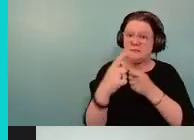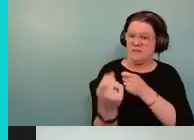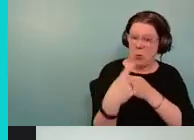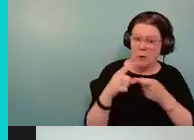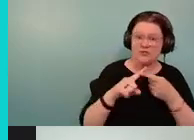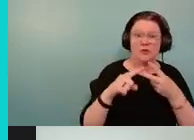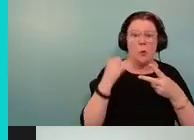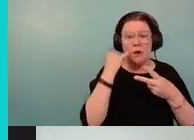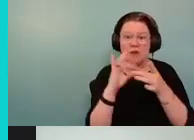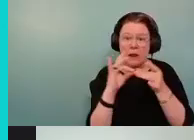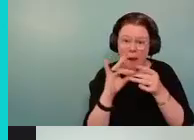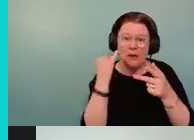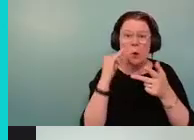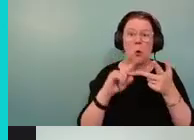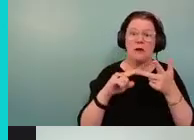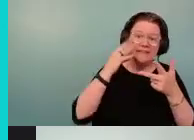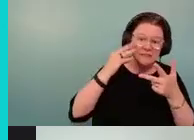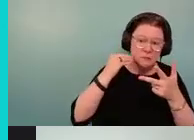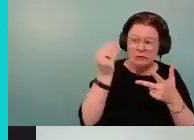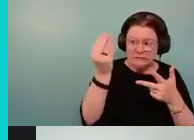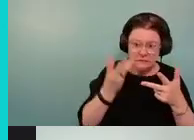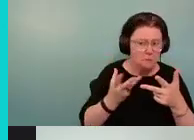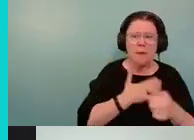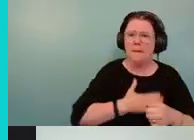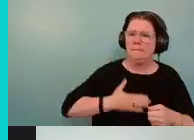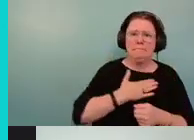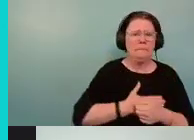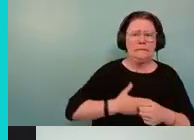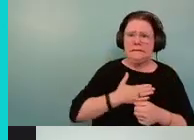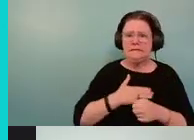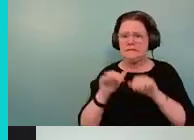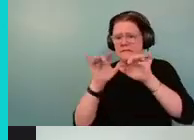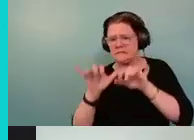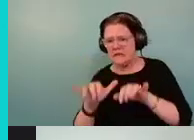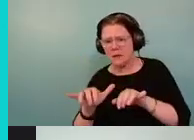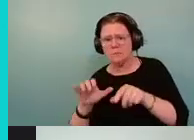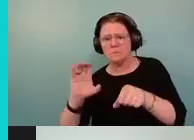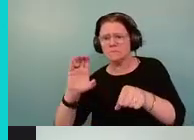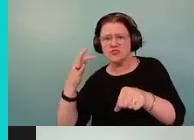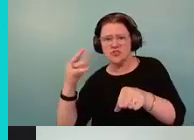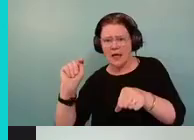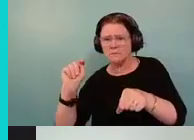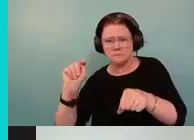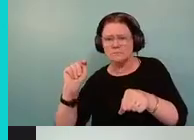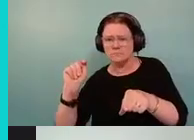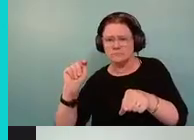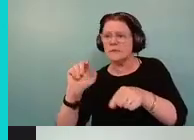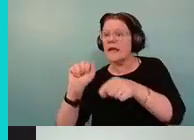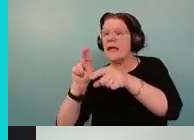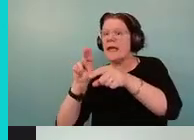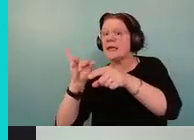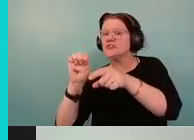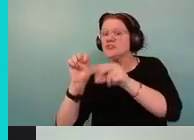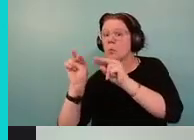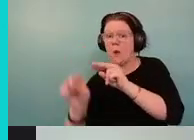or a comment, please feel free to write something in the chat. Angie, I believe, is going to